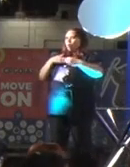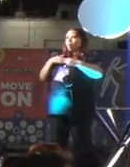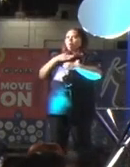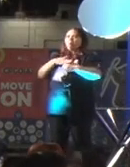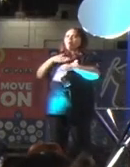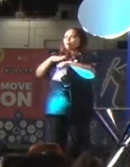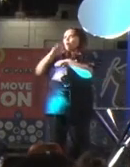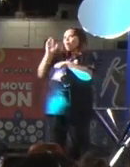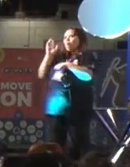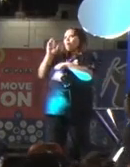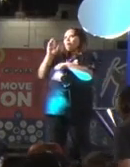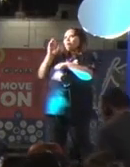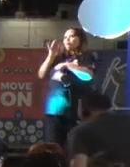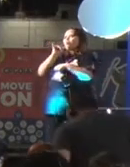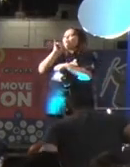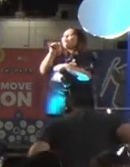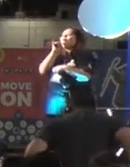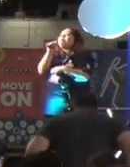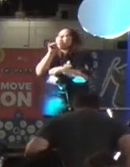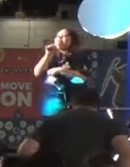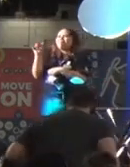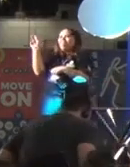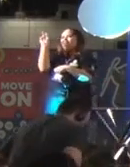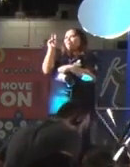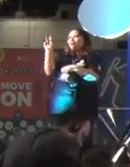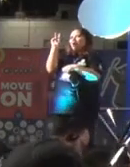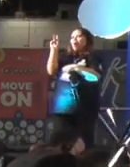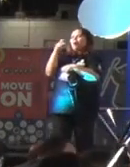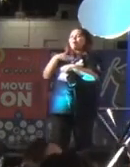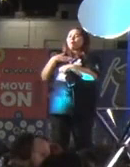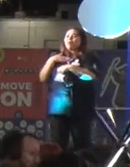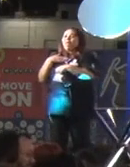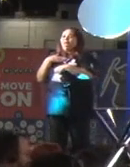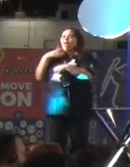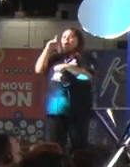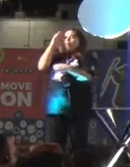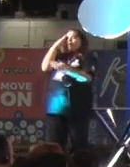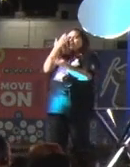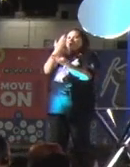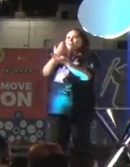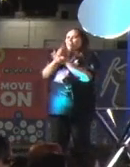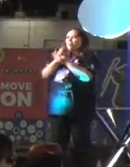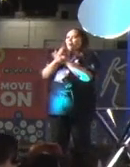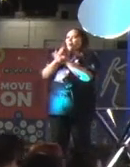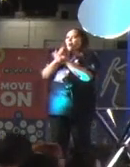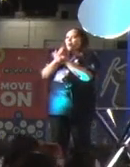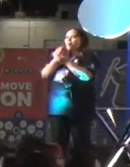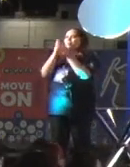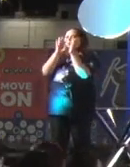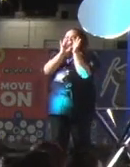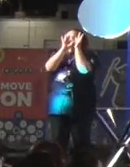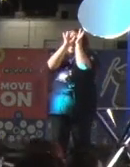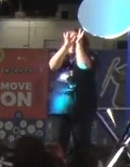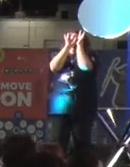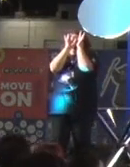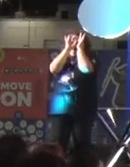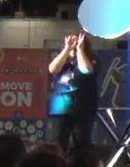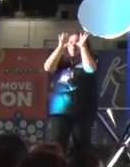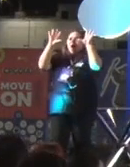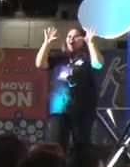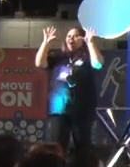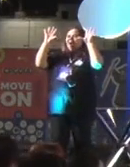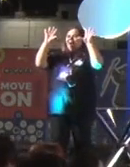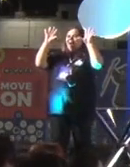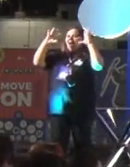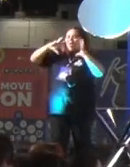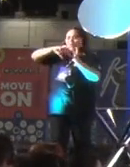that storytelling has the ability to unlock other worlds for people. And I'm talking